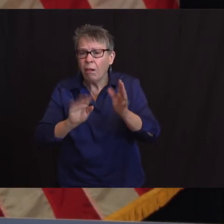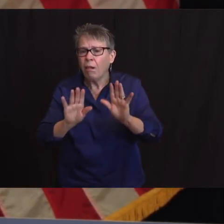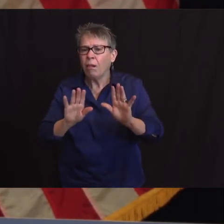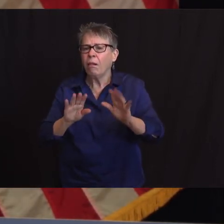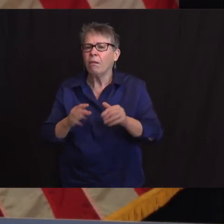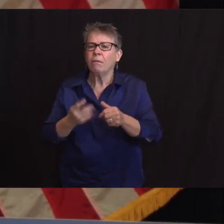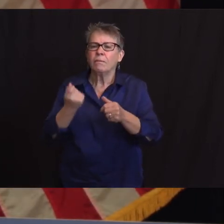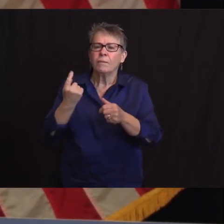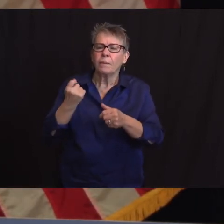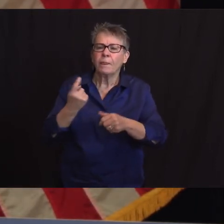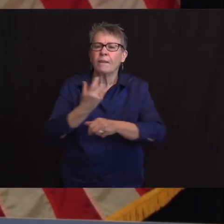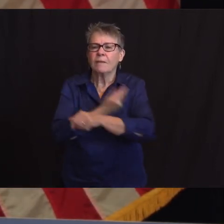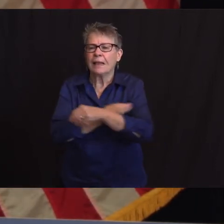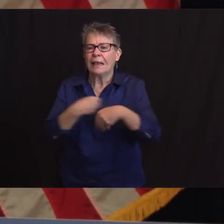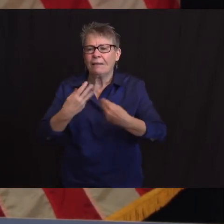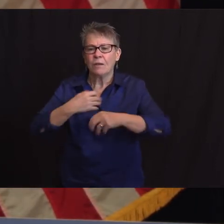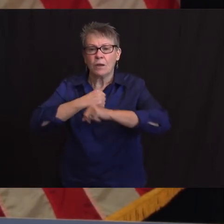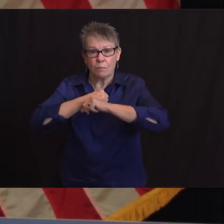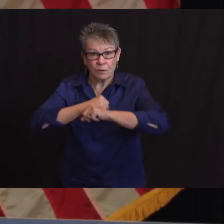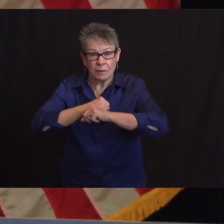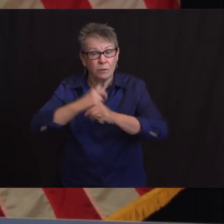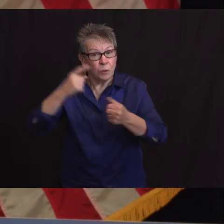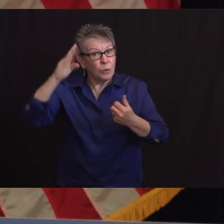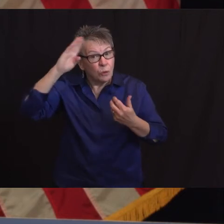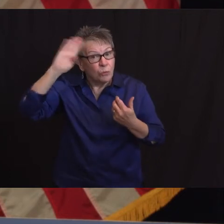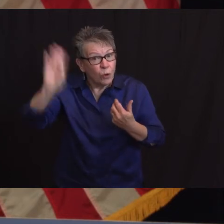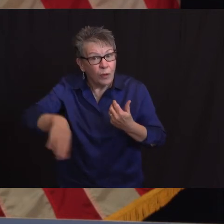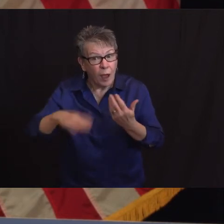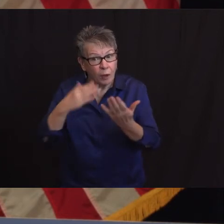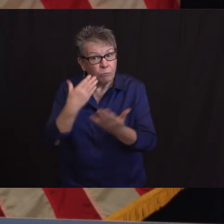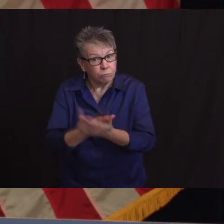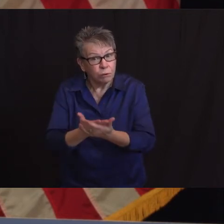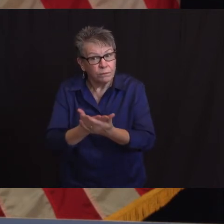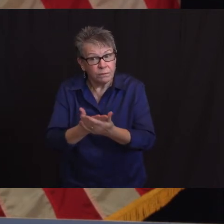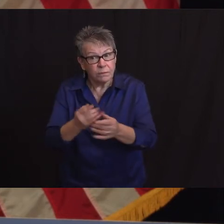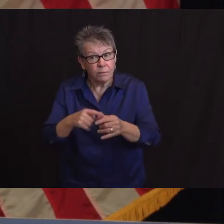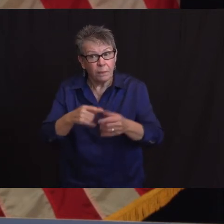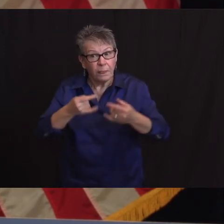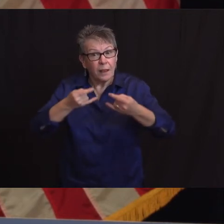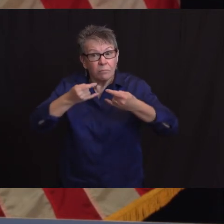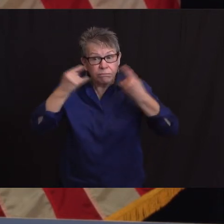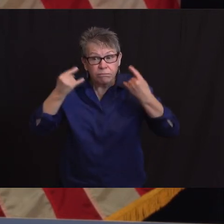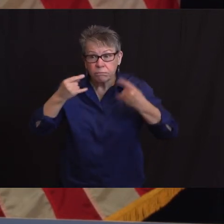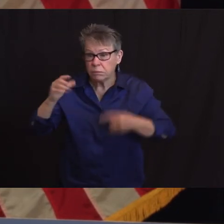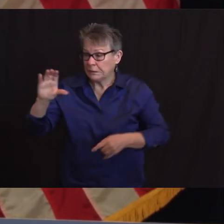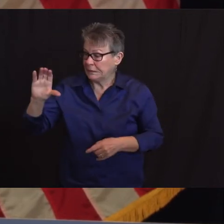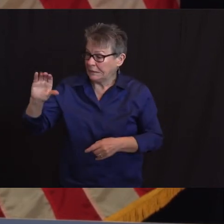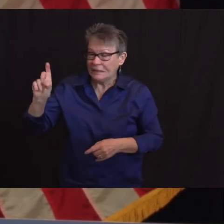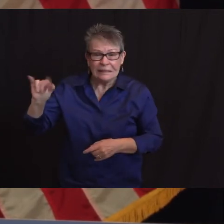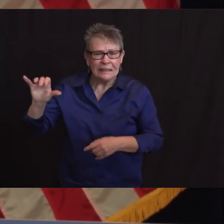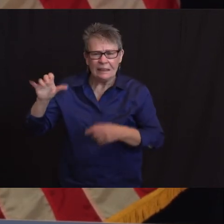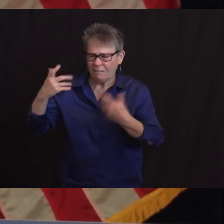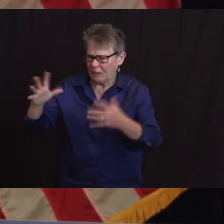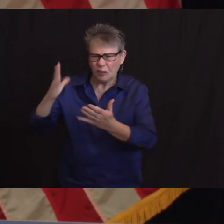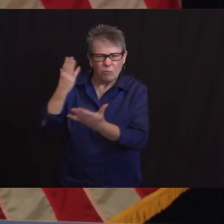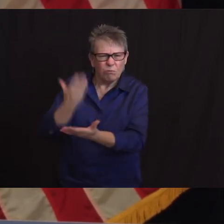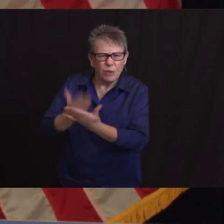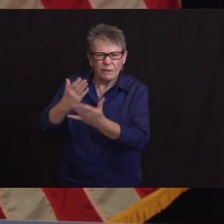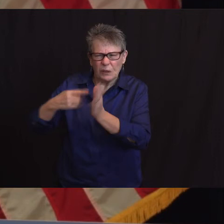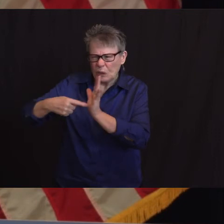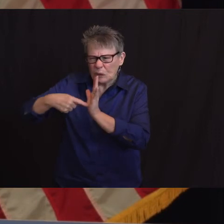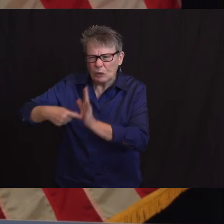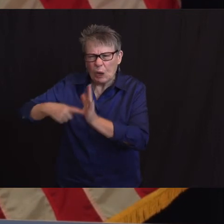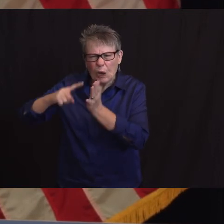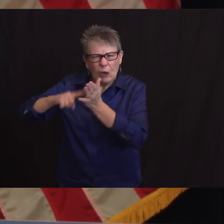for example, right now that masking, so many different CDC analyses right now that have shown how, and this was before the